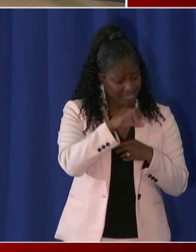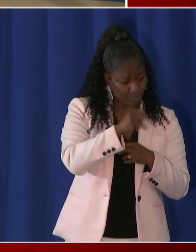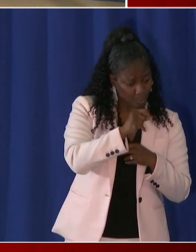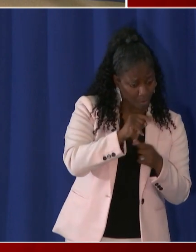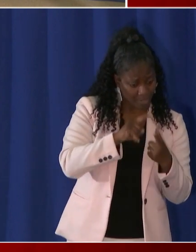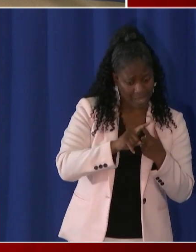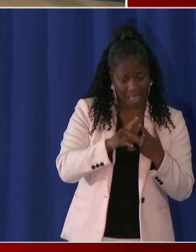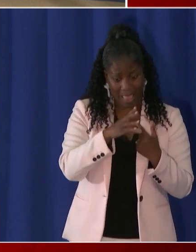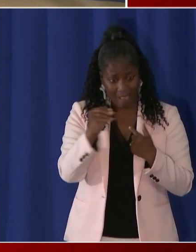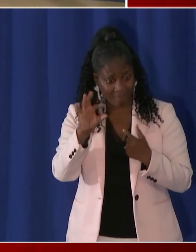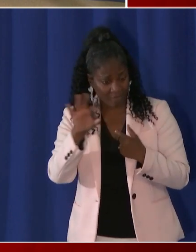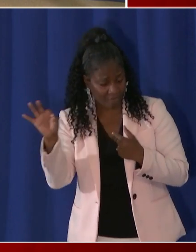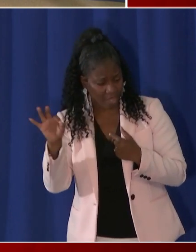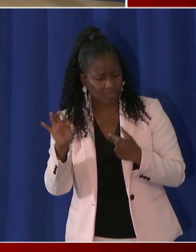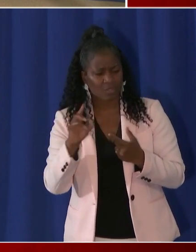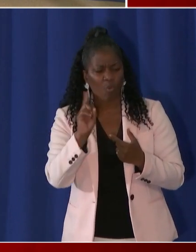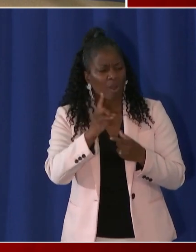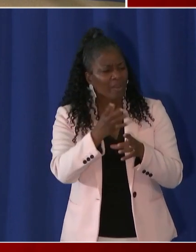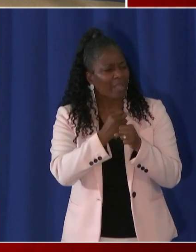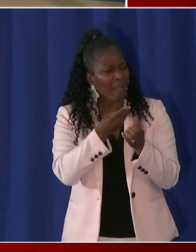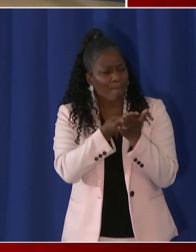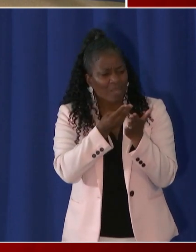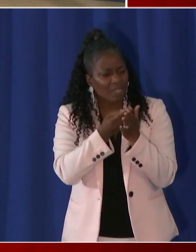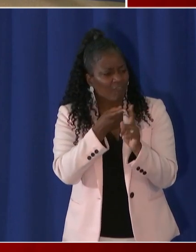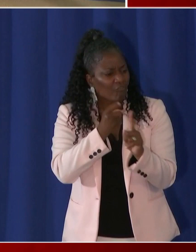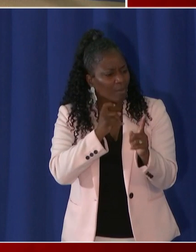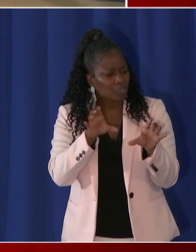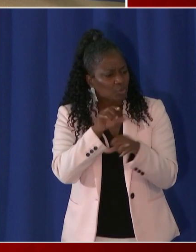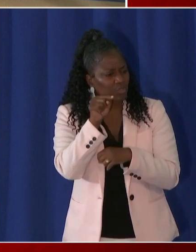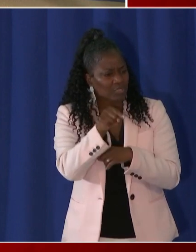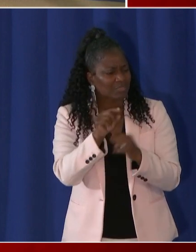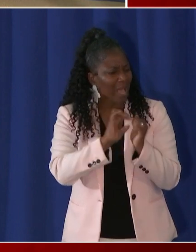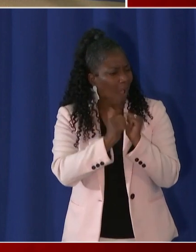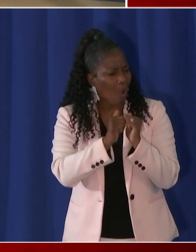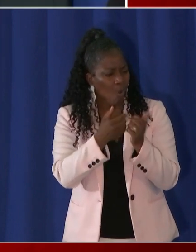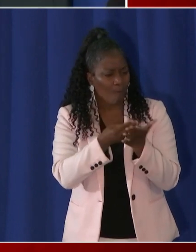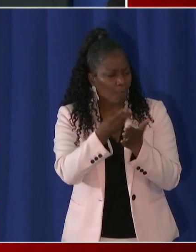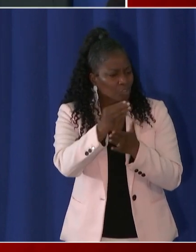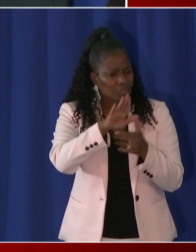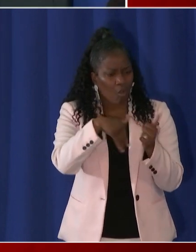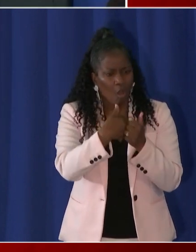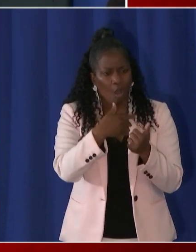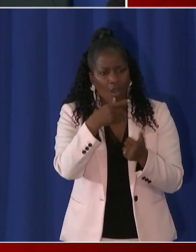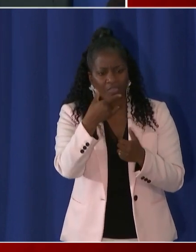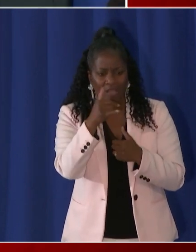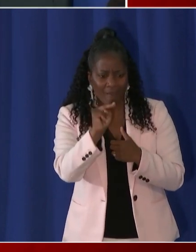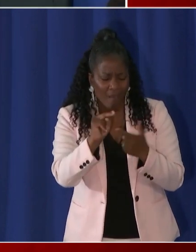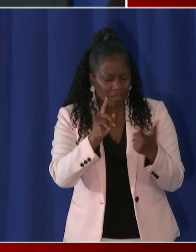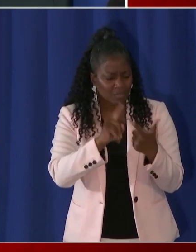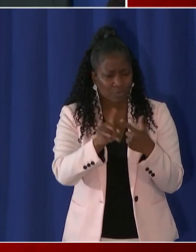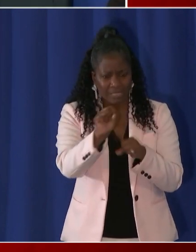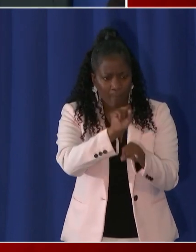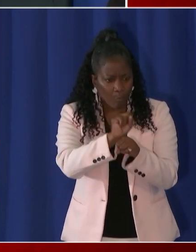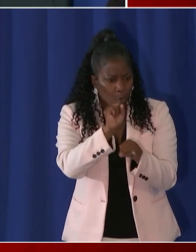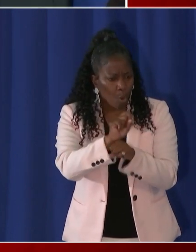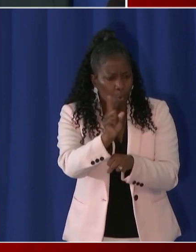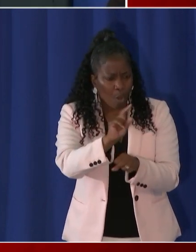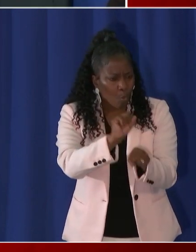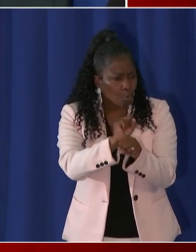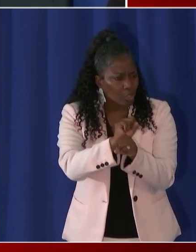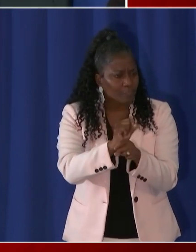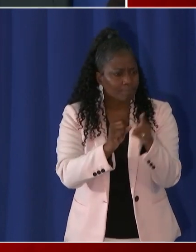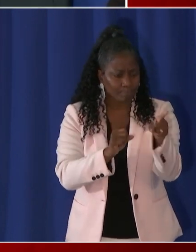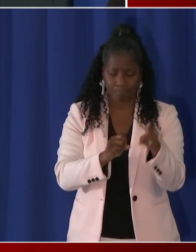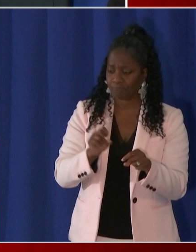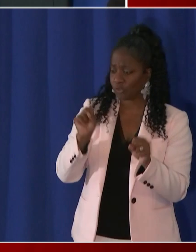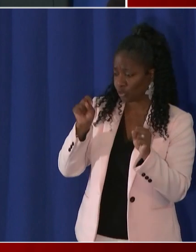may have gotten the financial capability to do this and to purchase all the guns? Was he employed? Yeah,